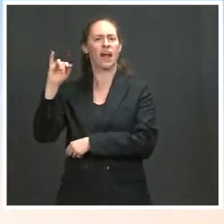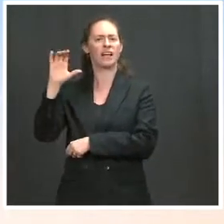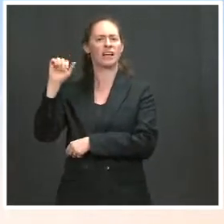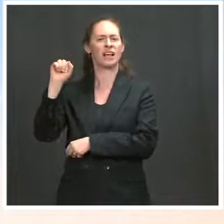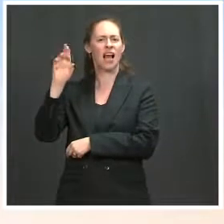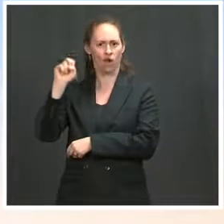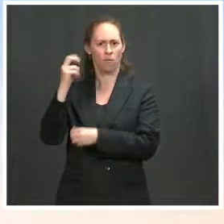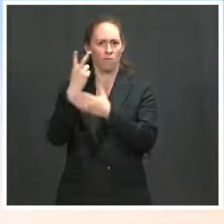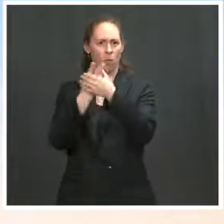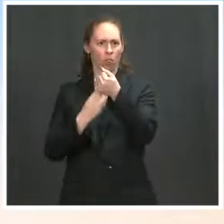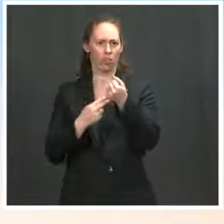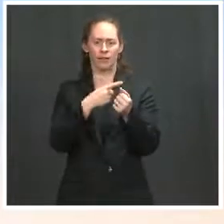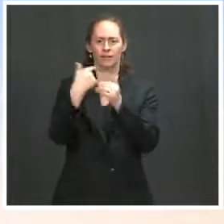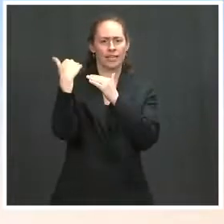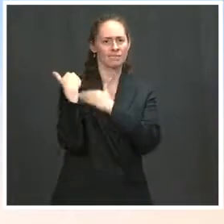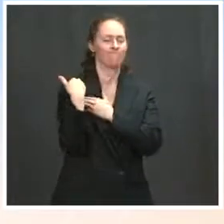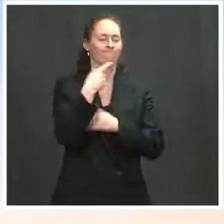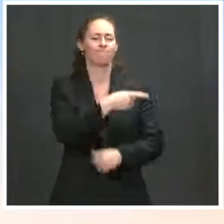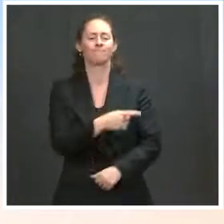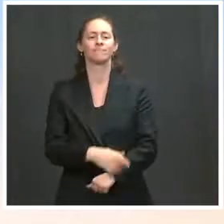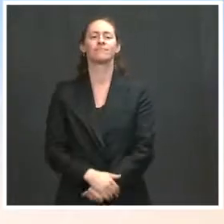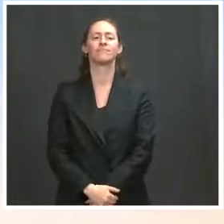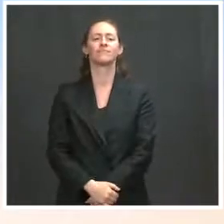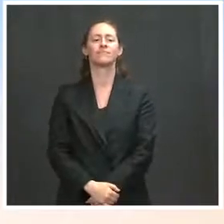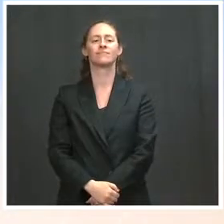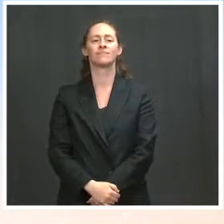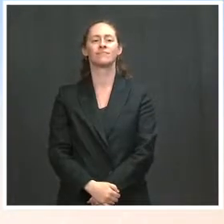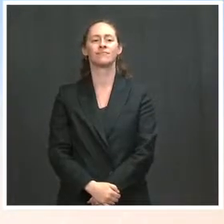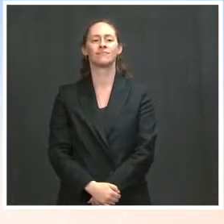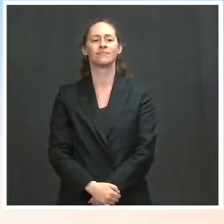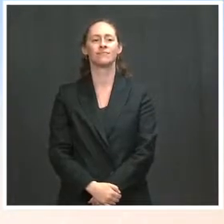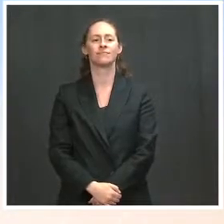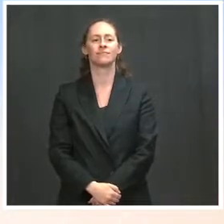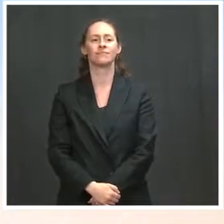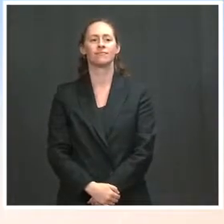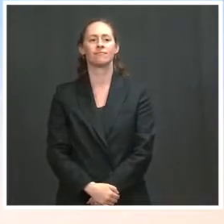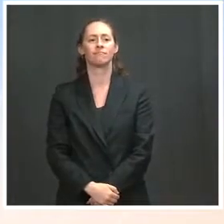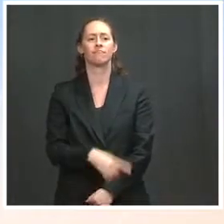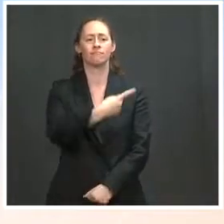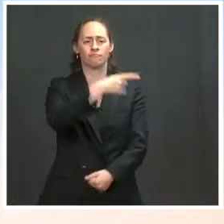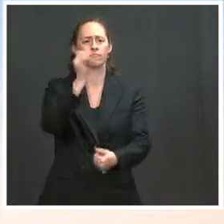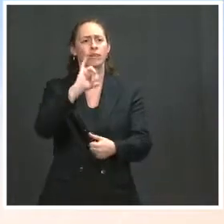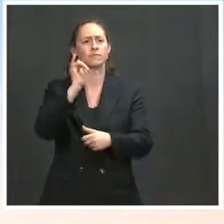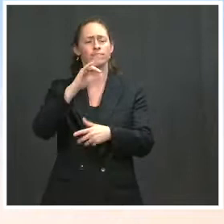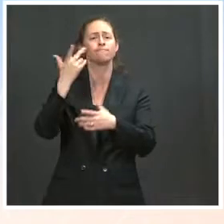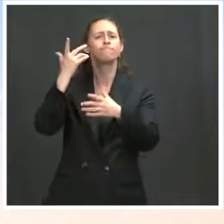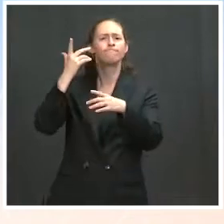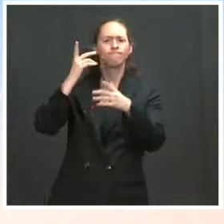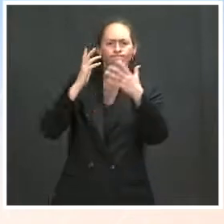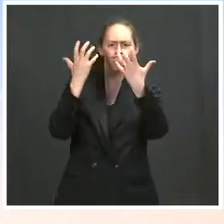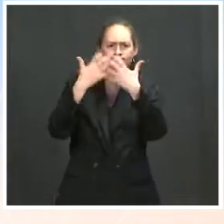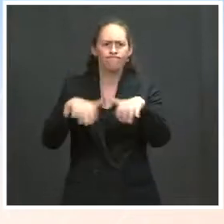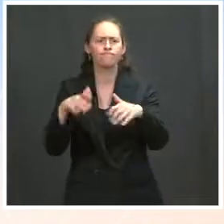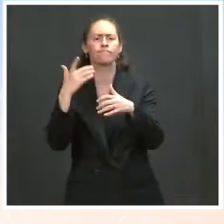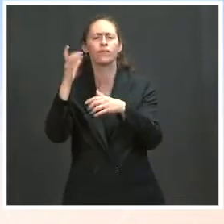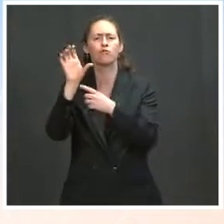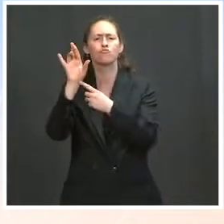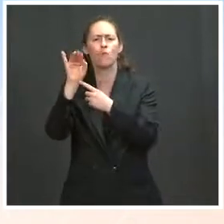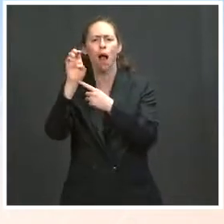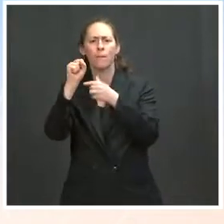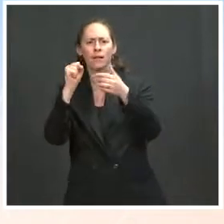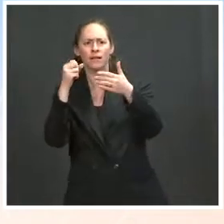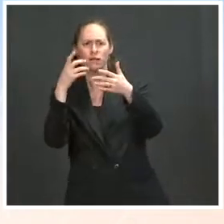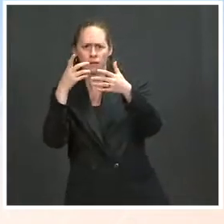now leads. She personally prosecuted crimes based on hatred and bigotry, human trafficking, domestic violence, and